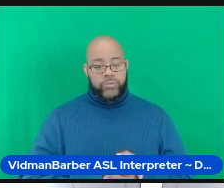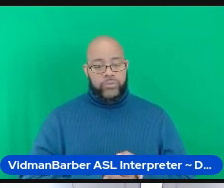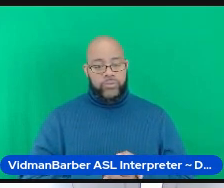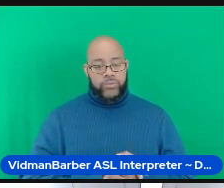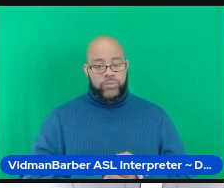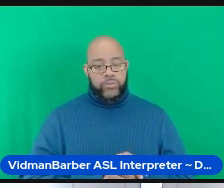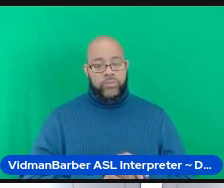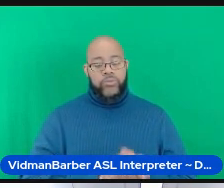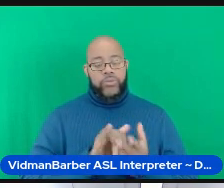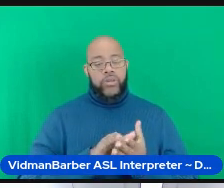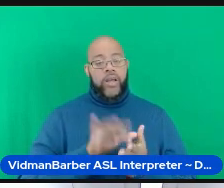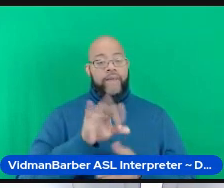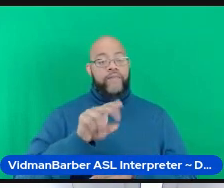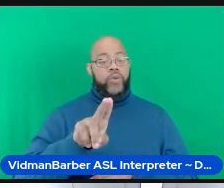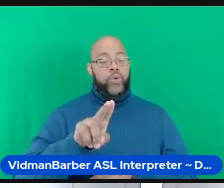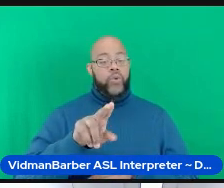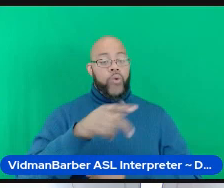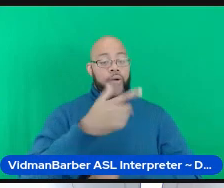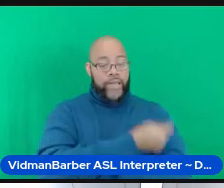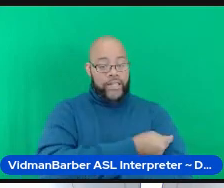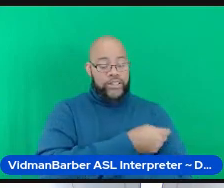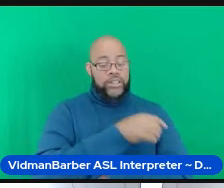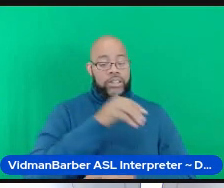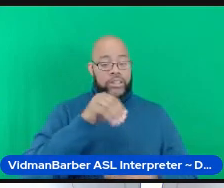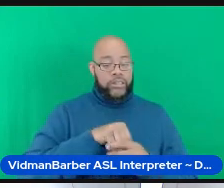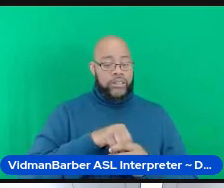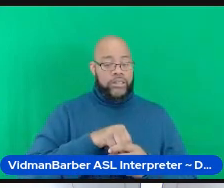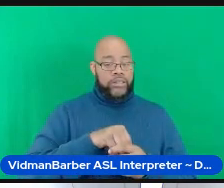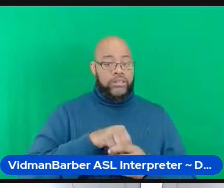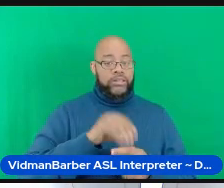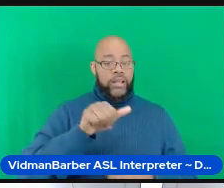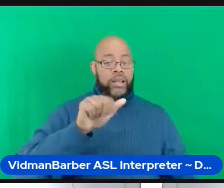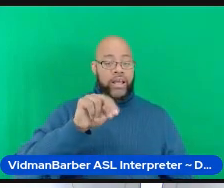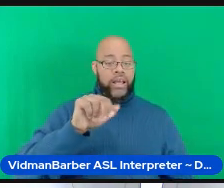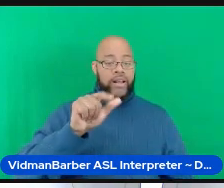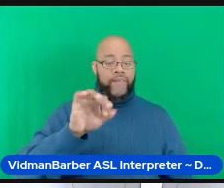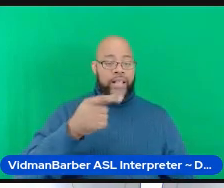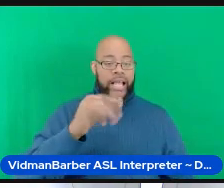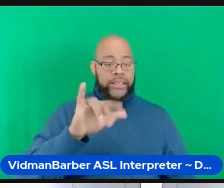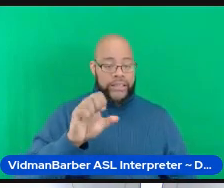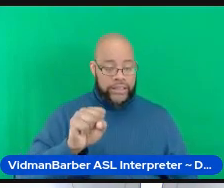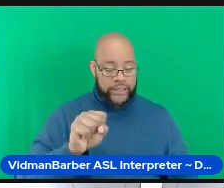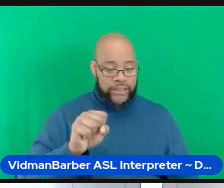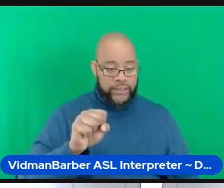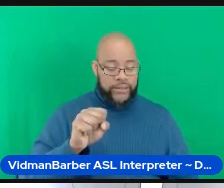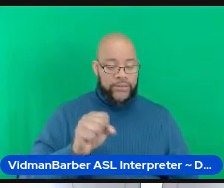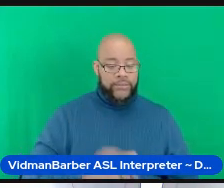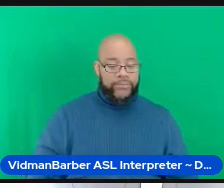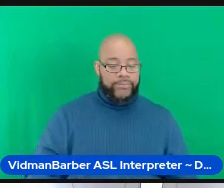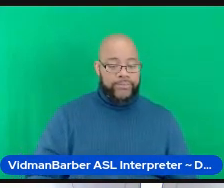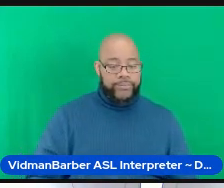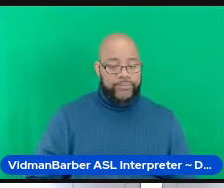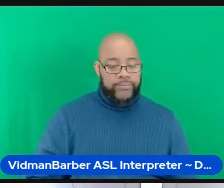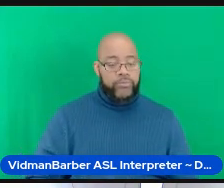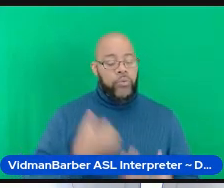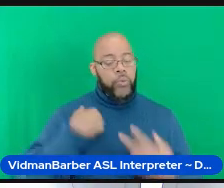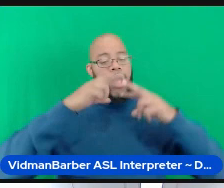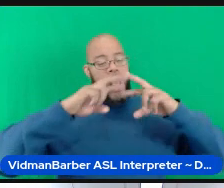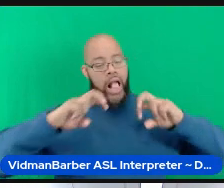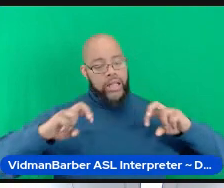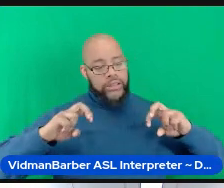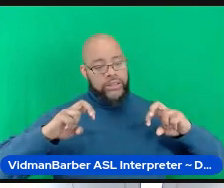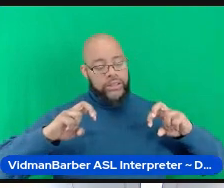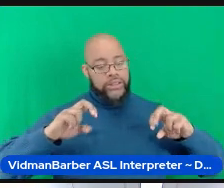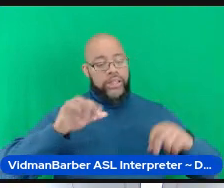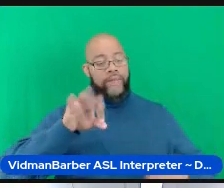influenza vaccine associated anaphylaxis, we analyzed the influenza